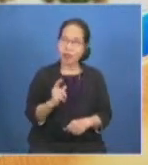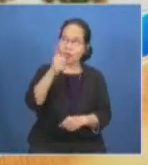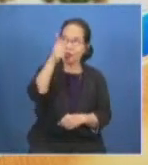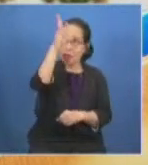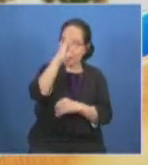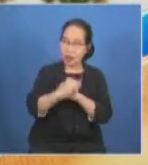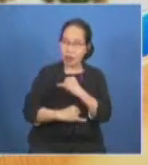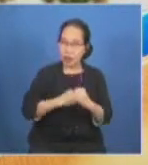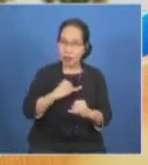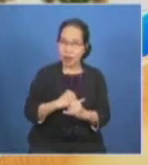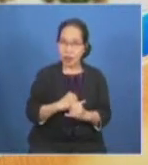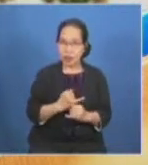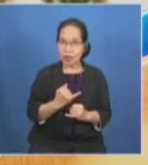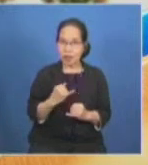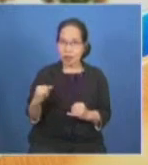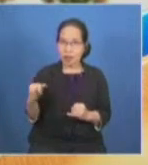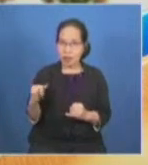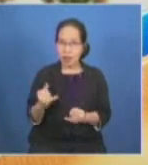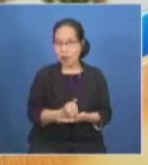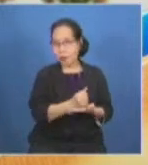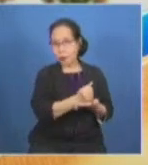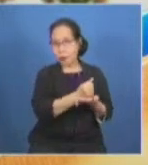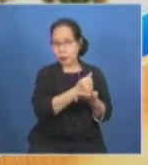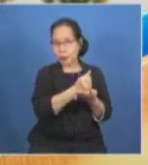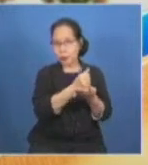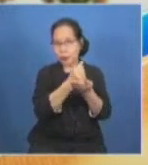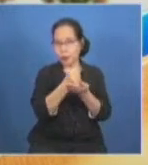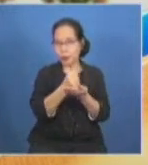or the MCGI Law Center